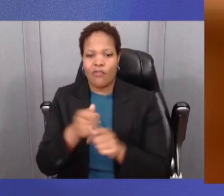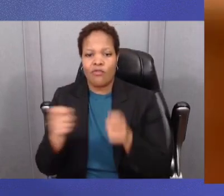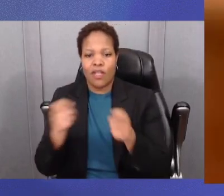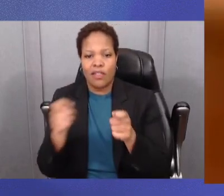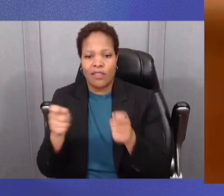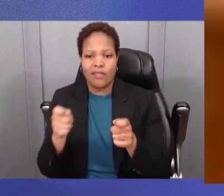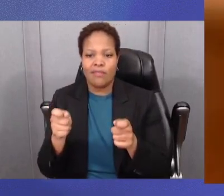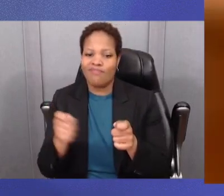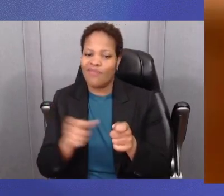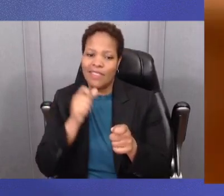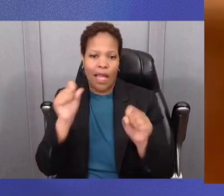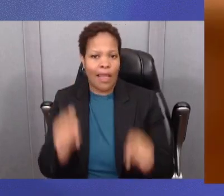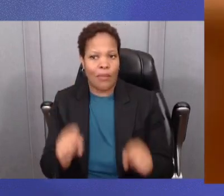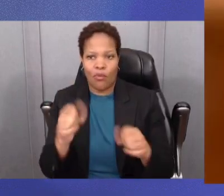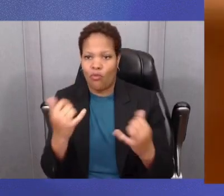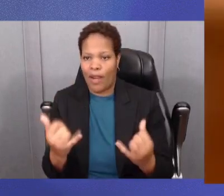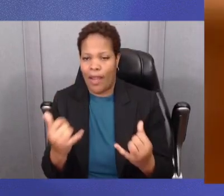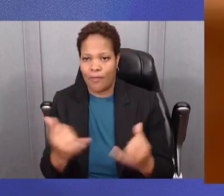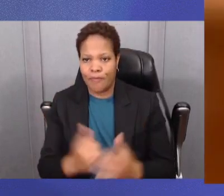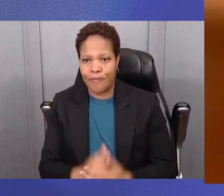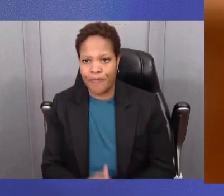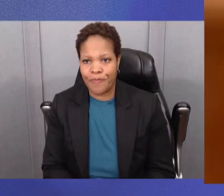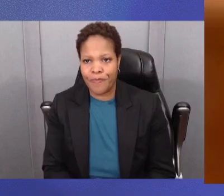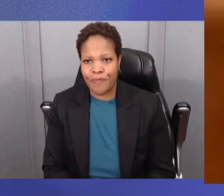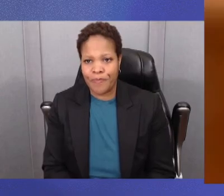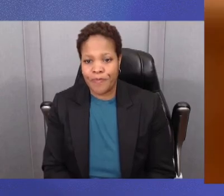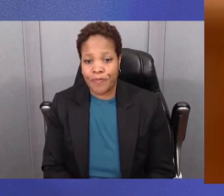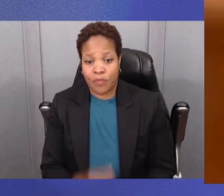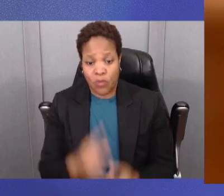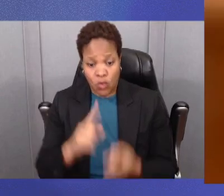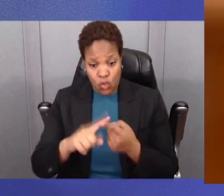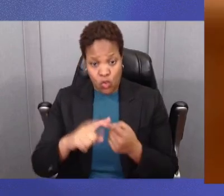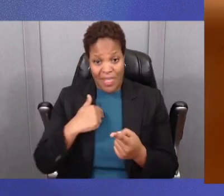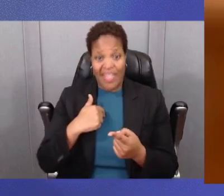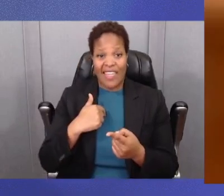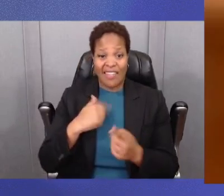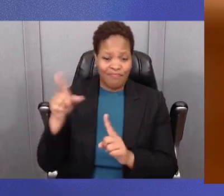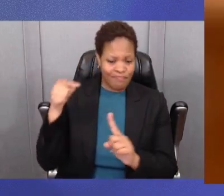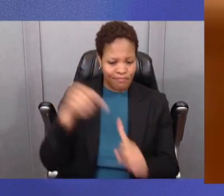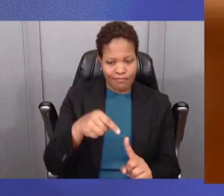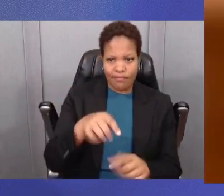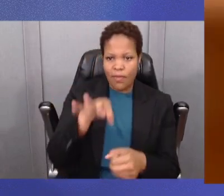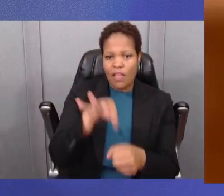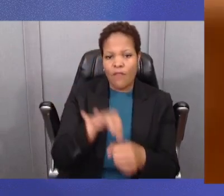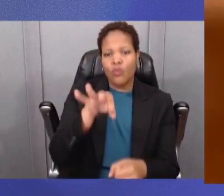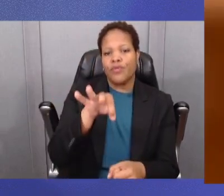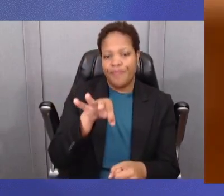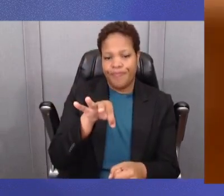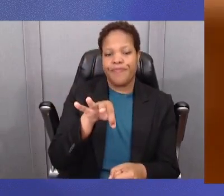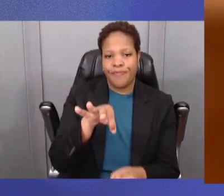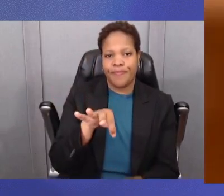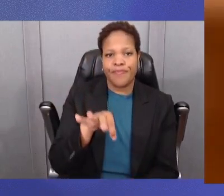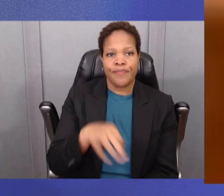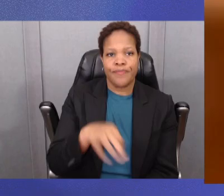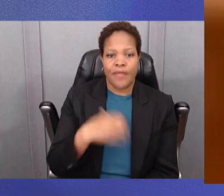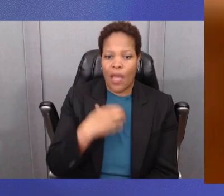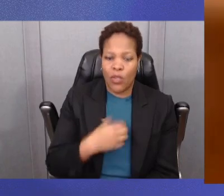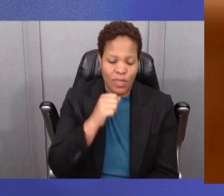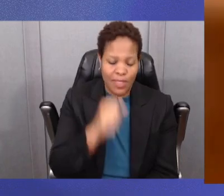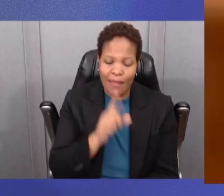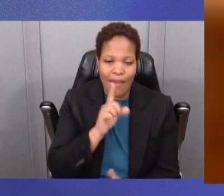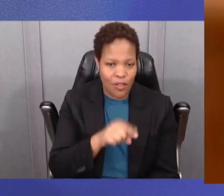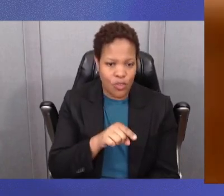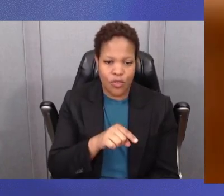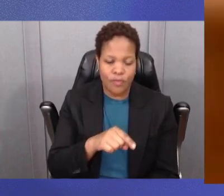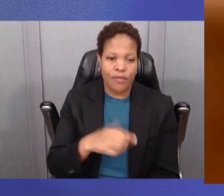now. To me, it comes down to votes. I wish that weren't the answer. I'd much rather work with a technical answer, which